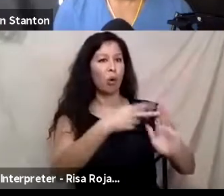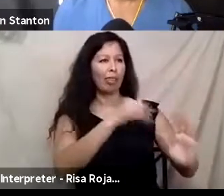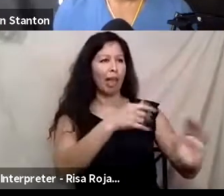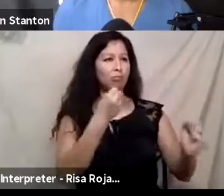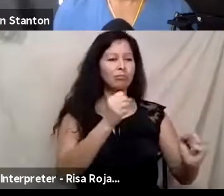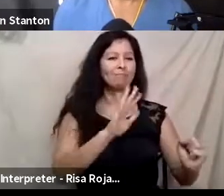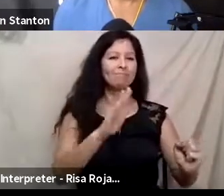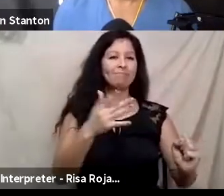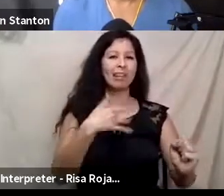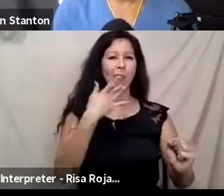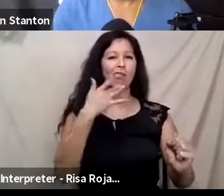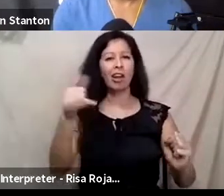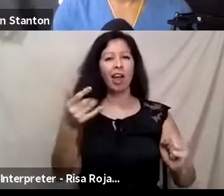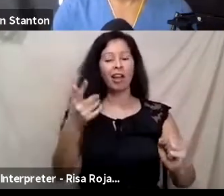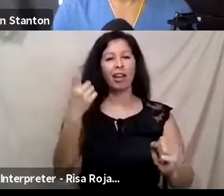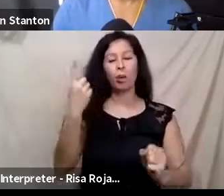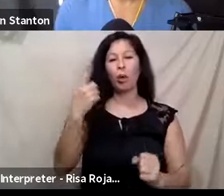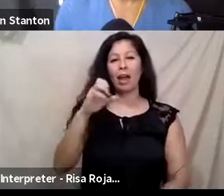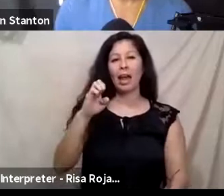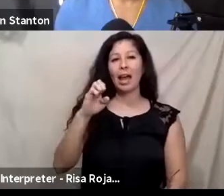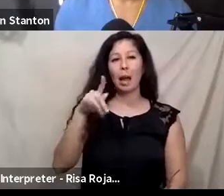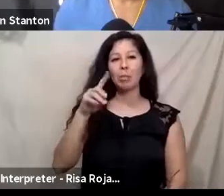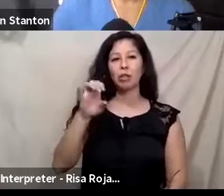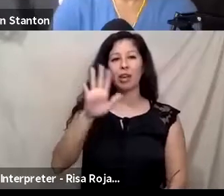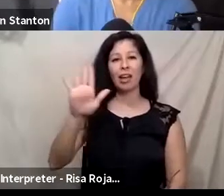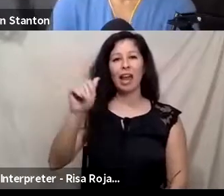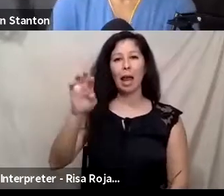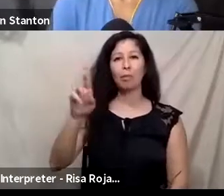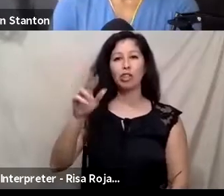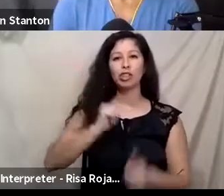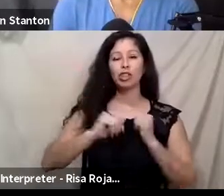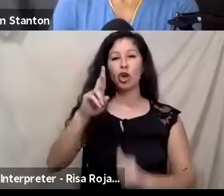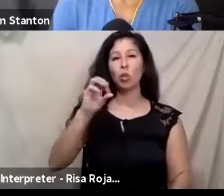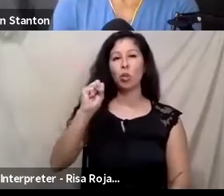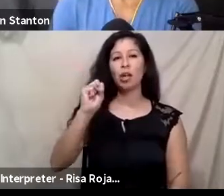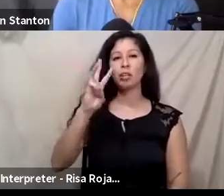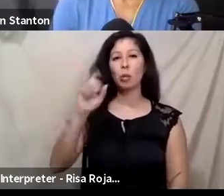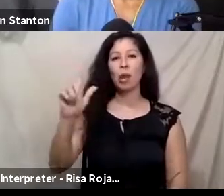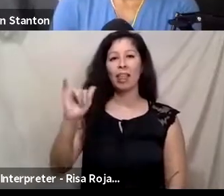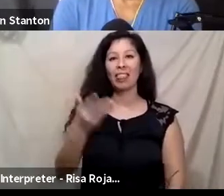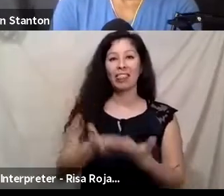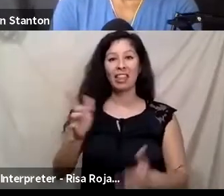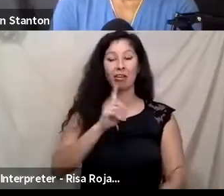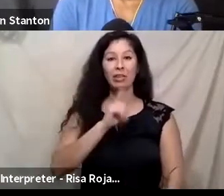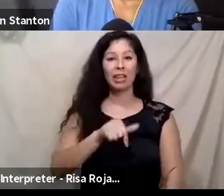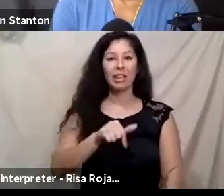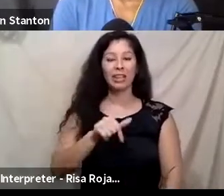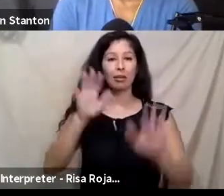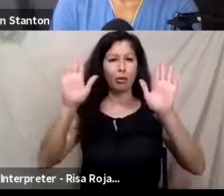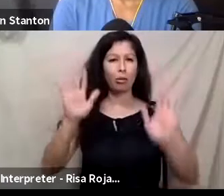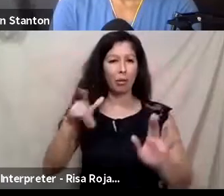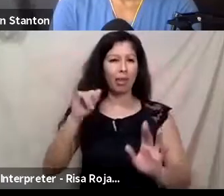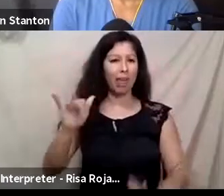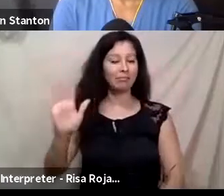I did an episode of Amber's show, actually, Roswell, and the thing that was so great about